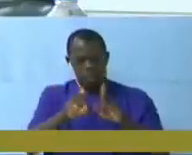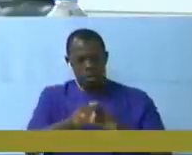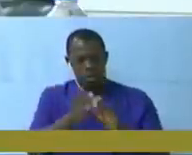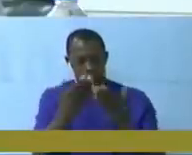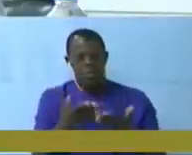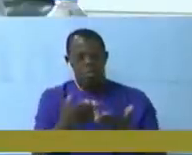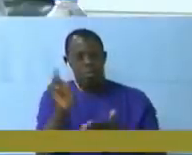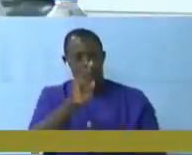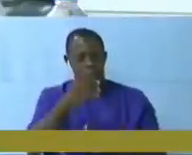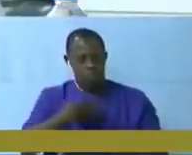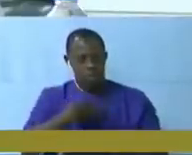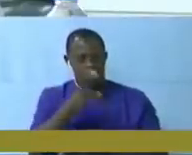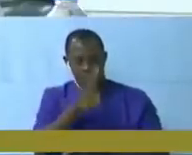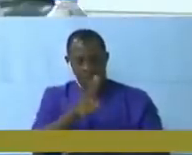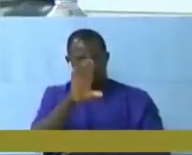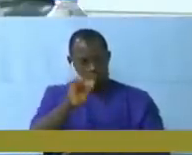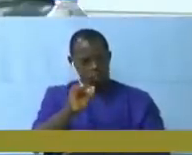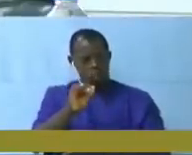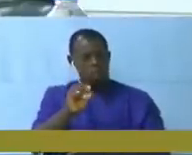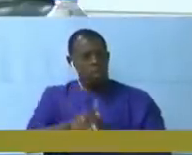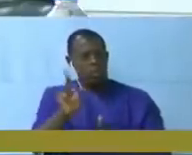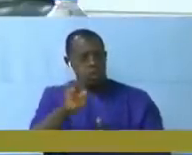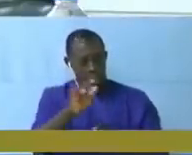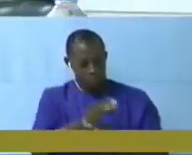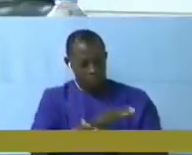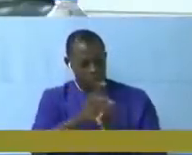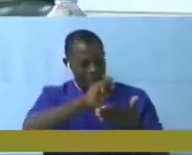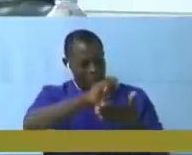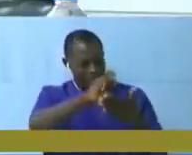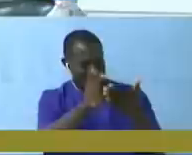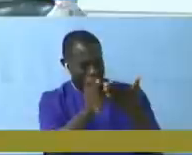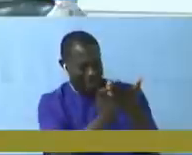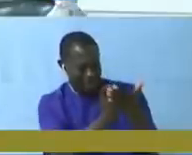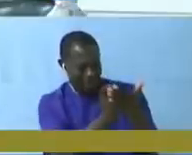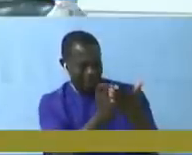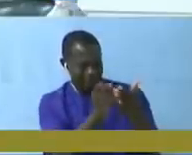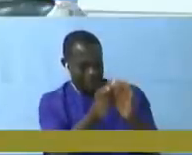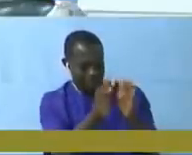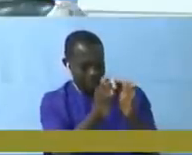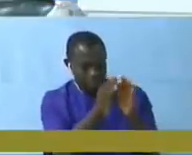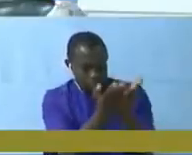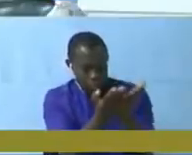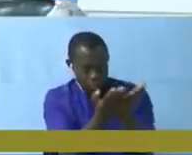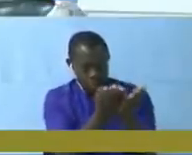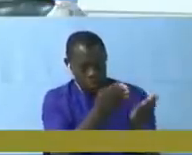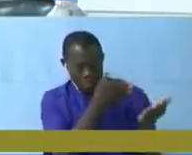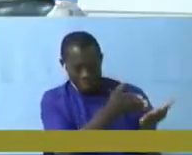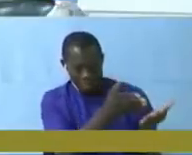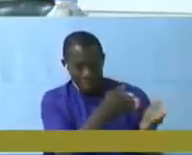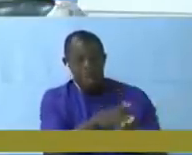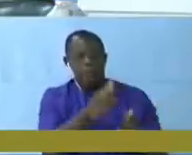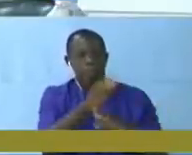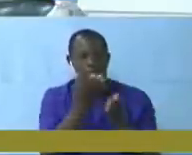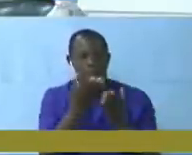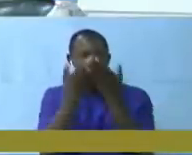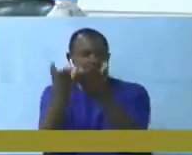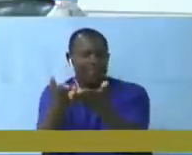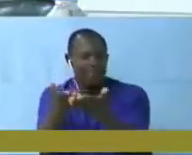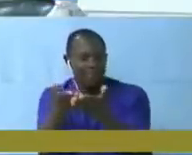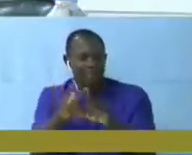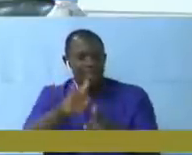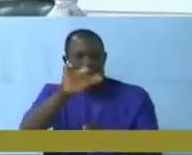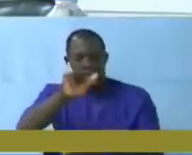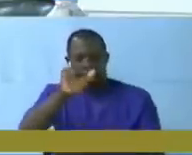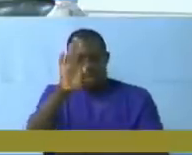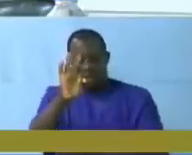trying to compare what is in the draft that was submitted to the AFPRC and what was